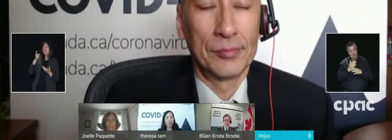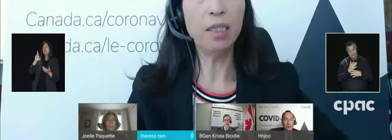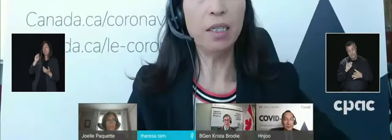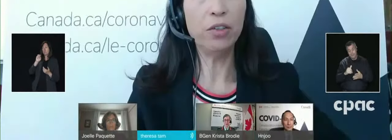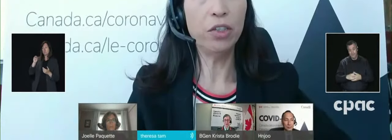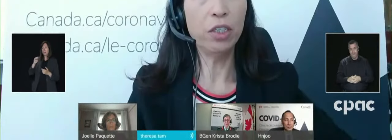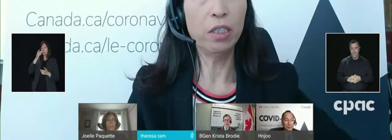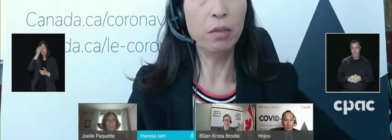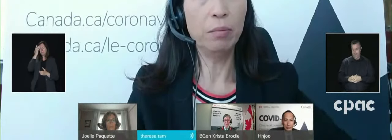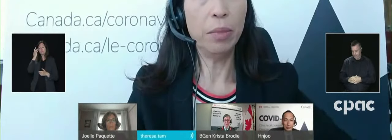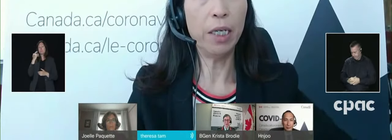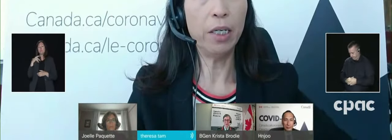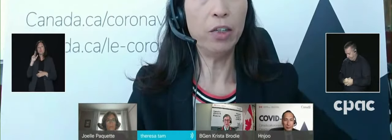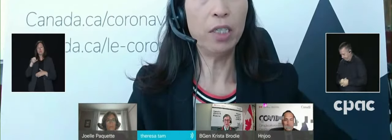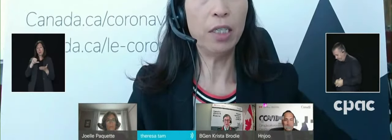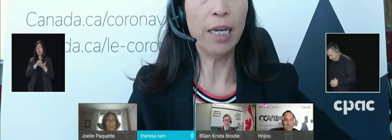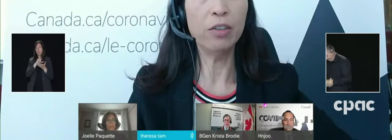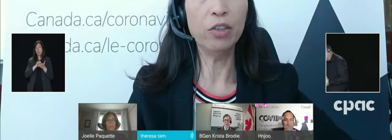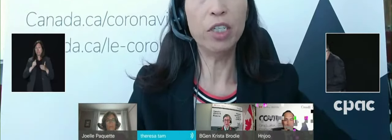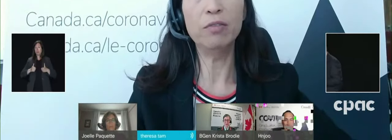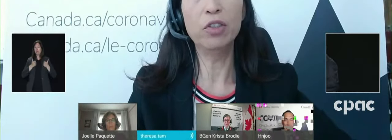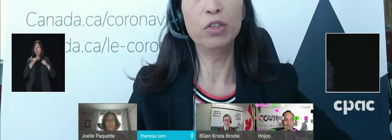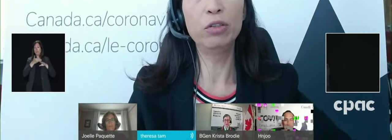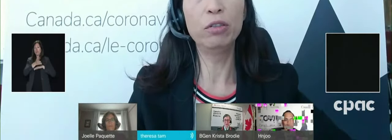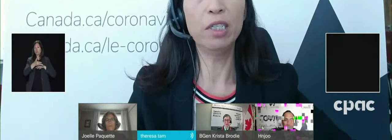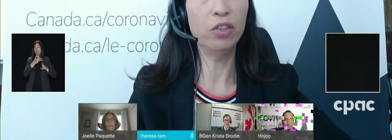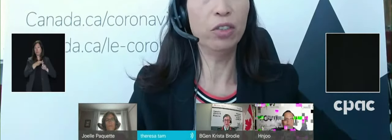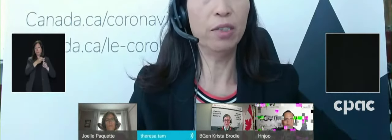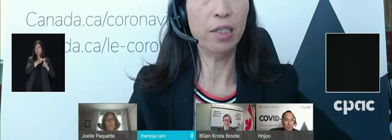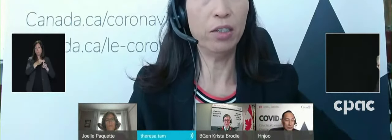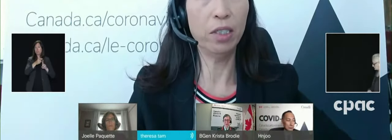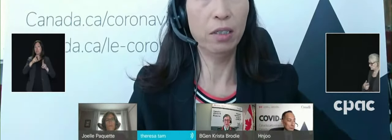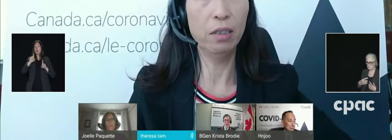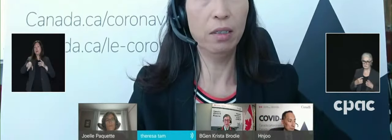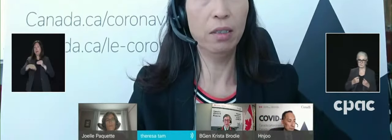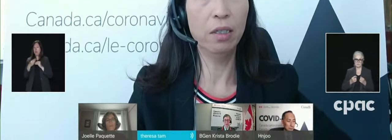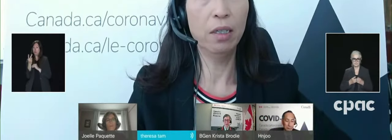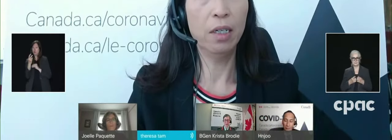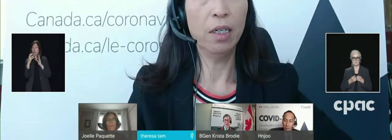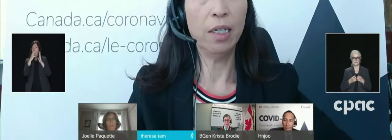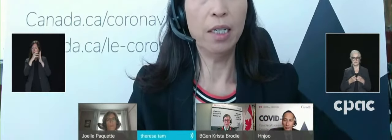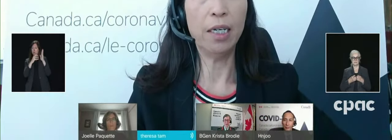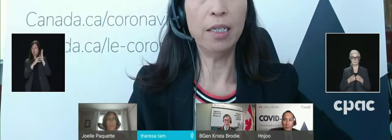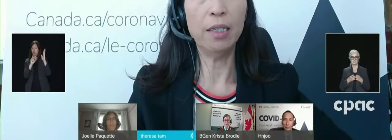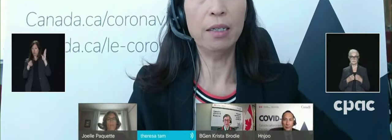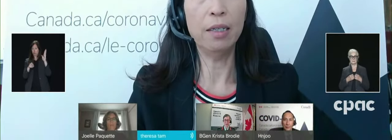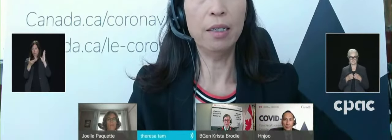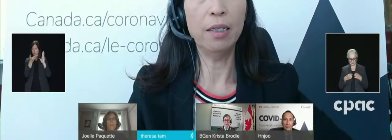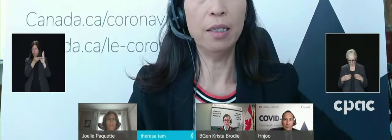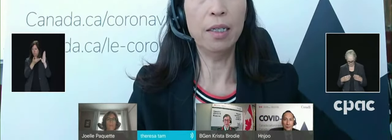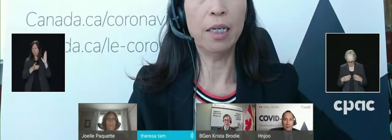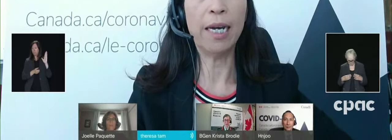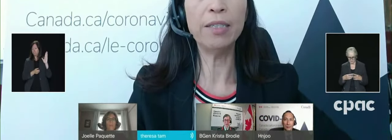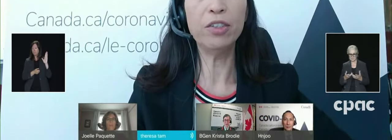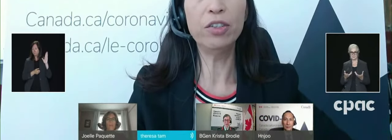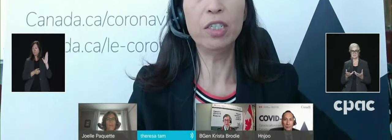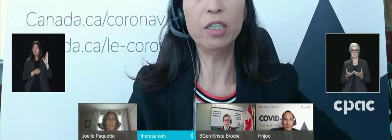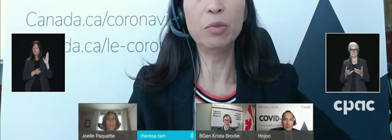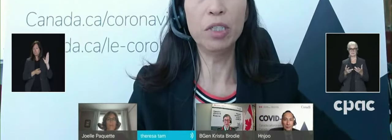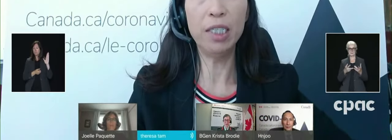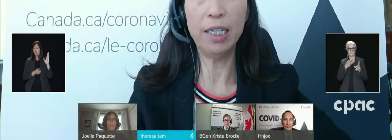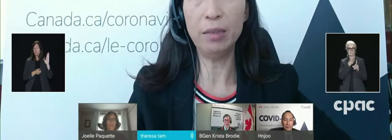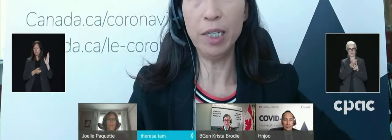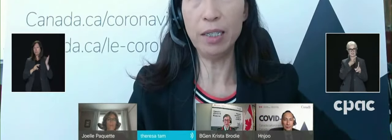After Vaccination page now should have 2 additional sections, and that adds